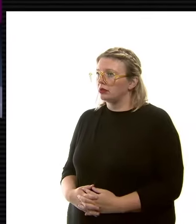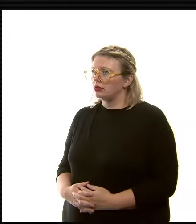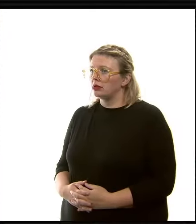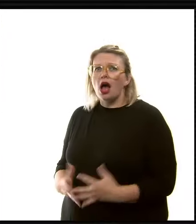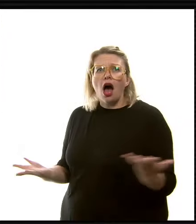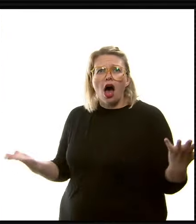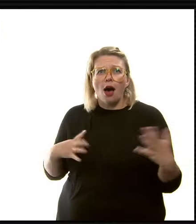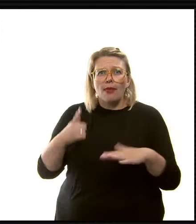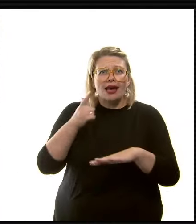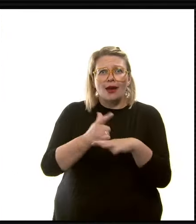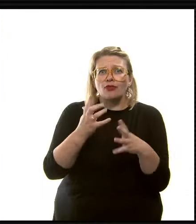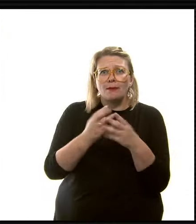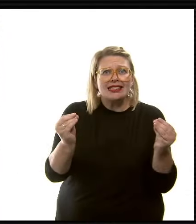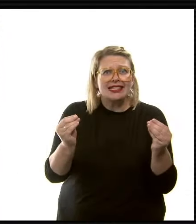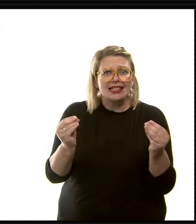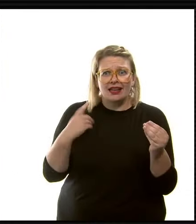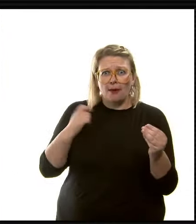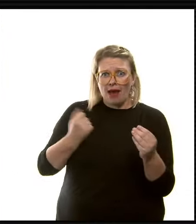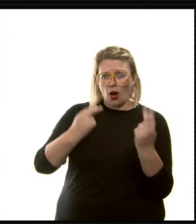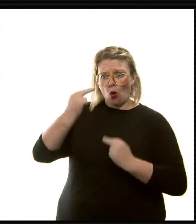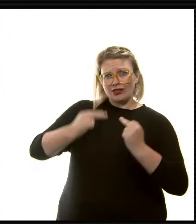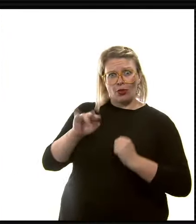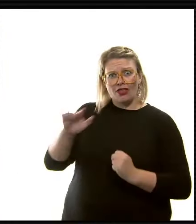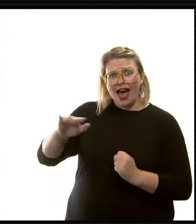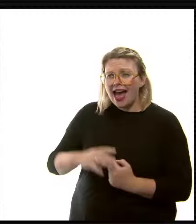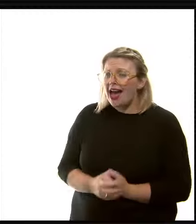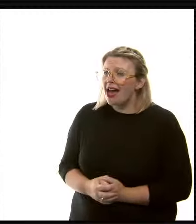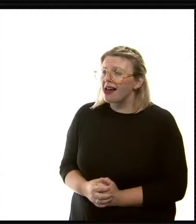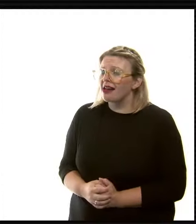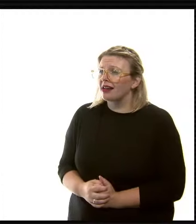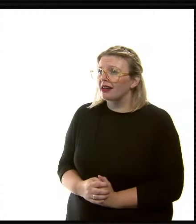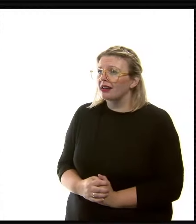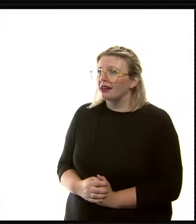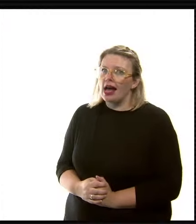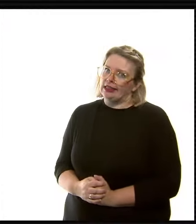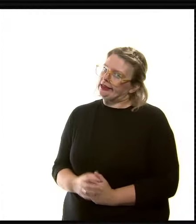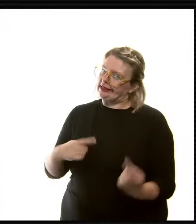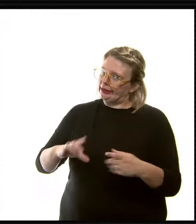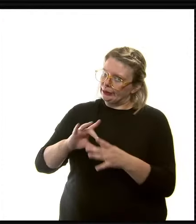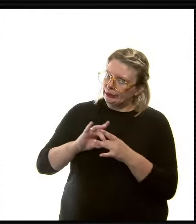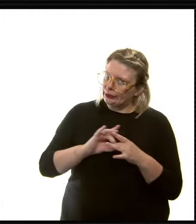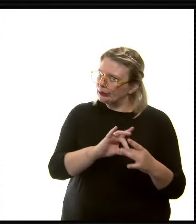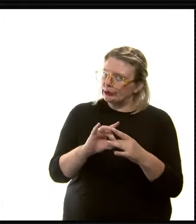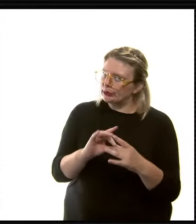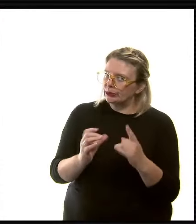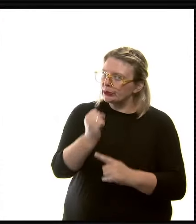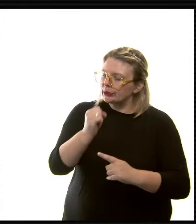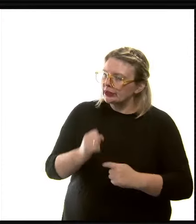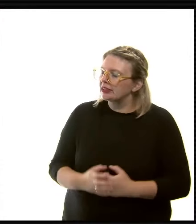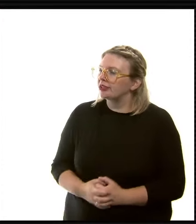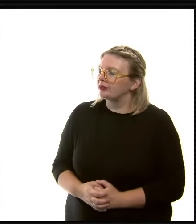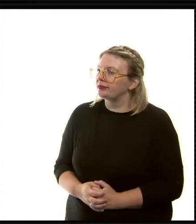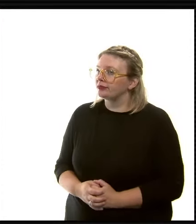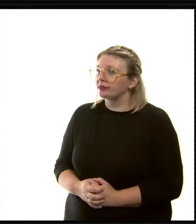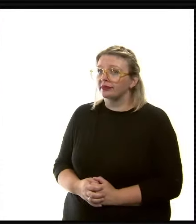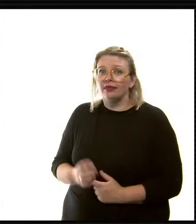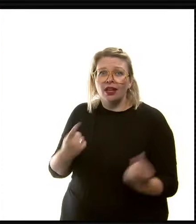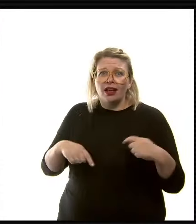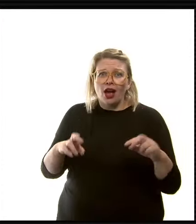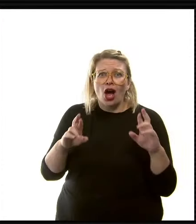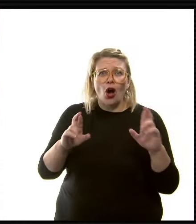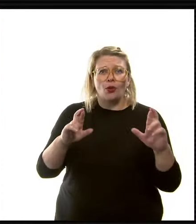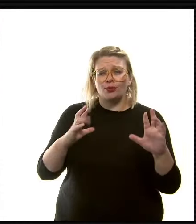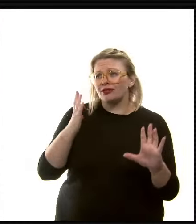It's not here. We've got work to do. We're better when we're together. We share our hopes and